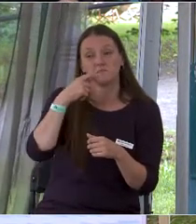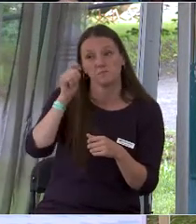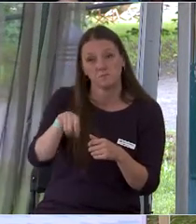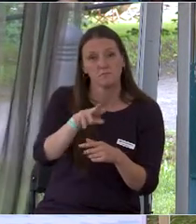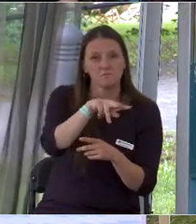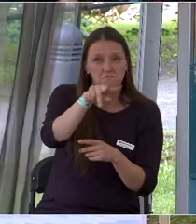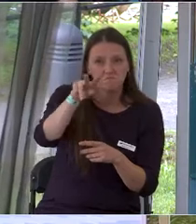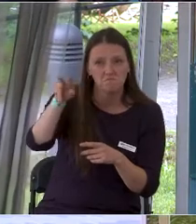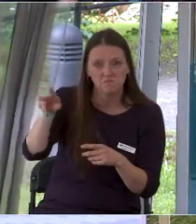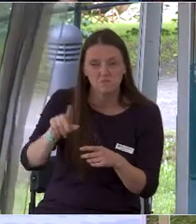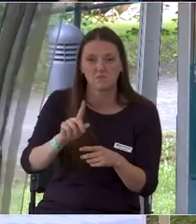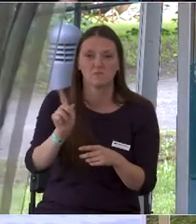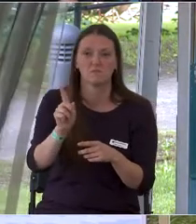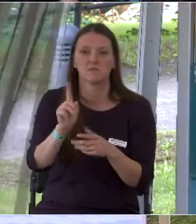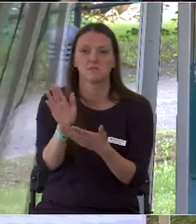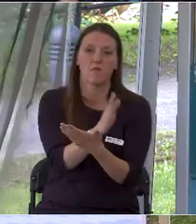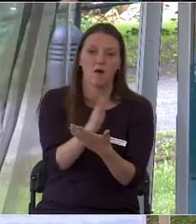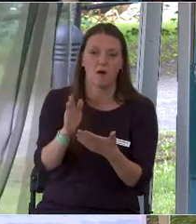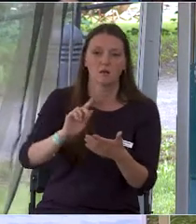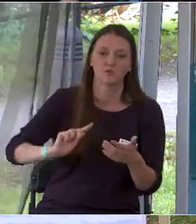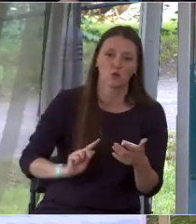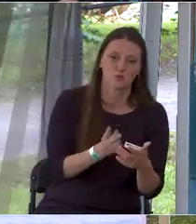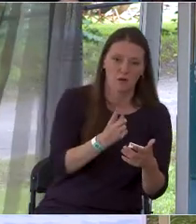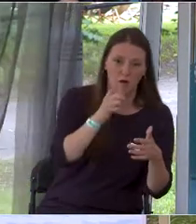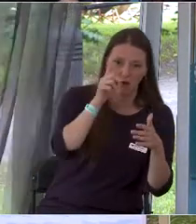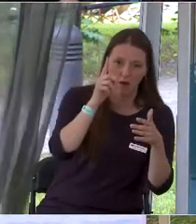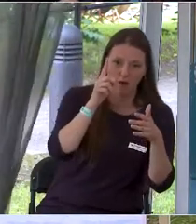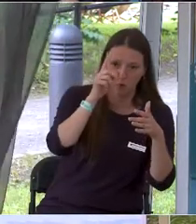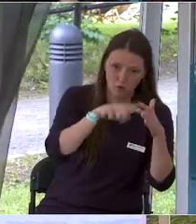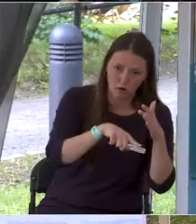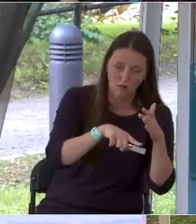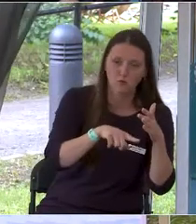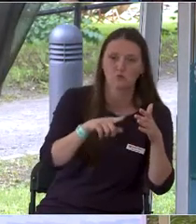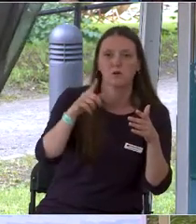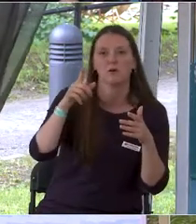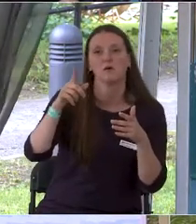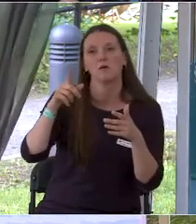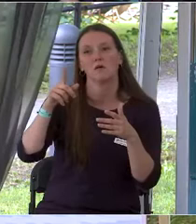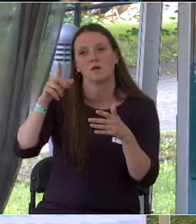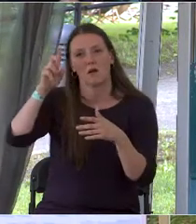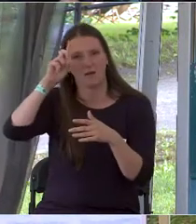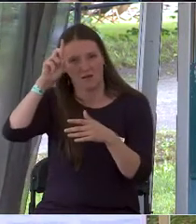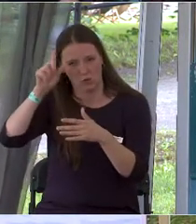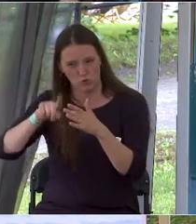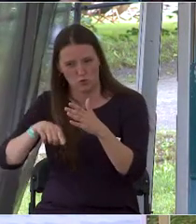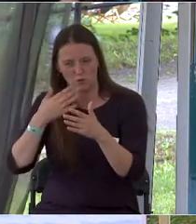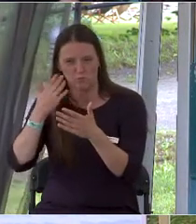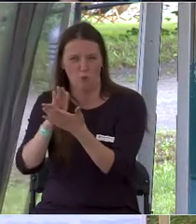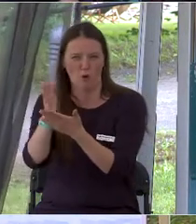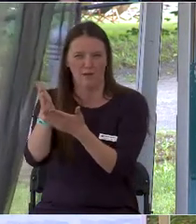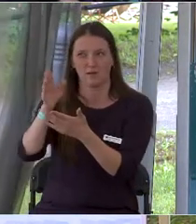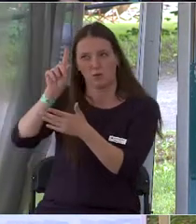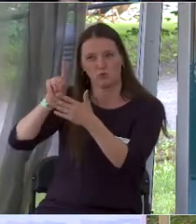what is the difference between political trust and social trust. I guess you want to talk about trust towards the state and trust among citizens and civil